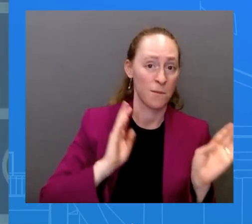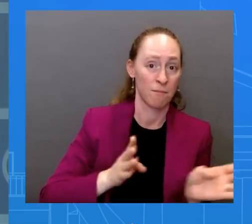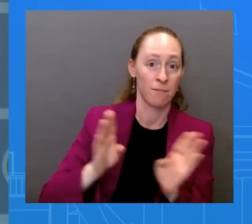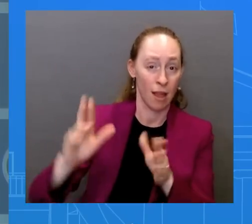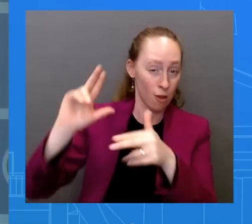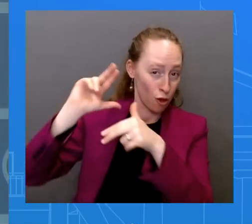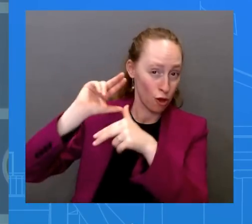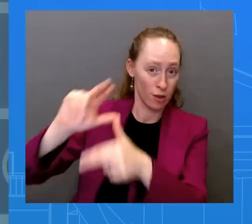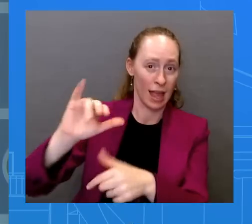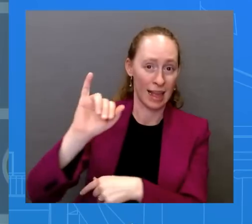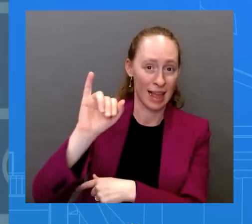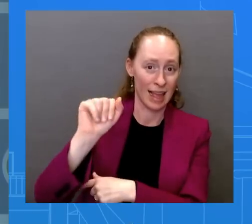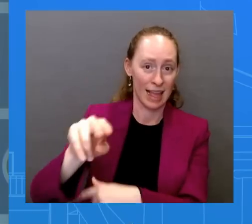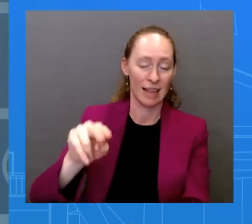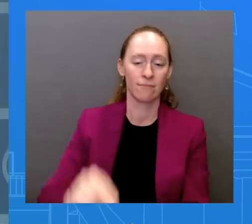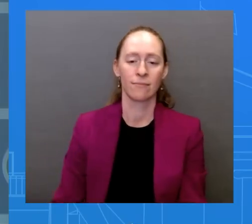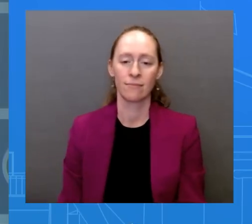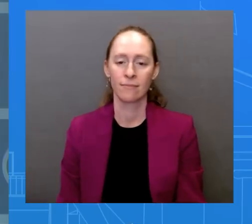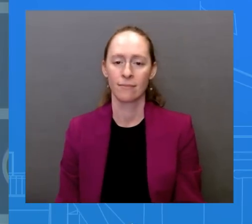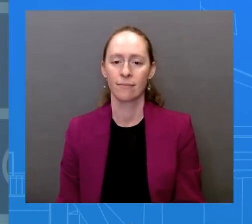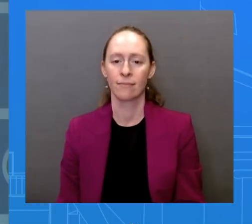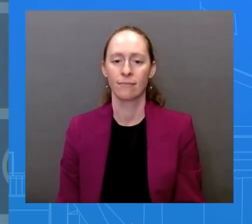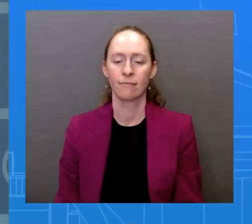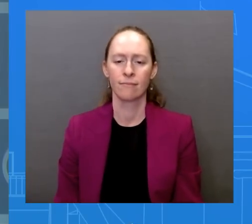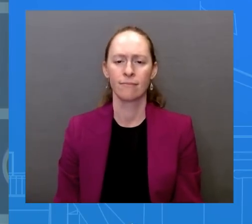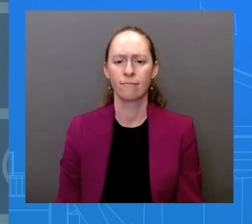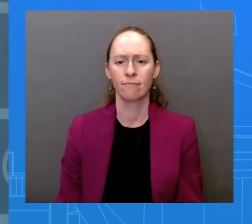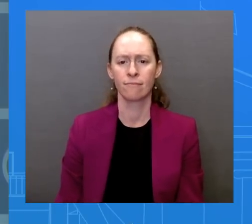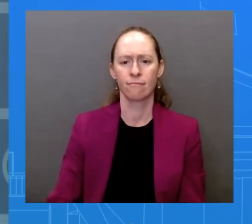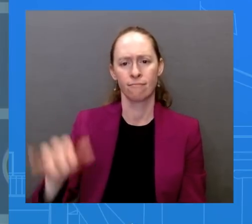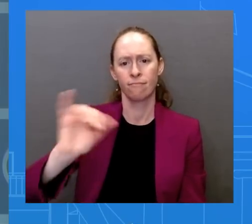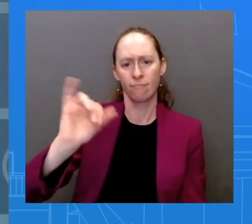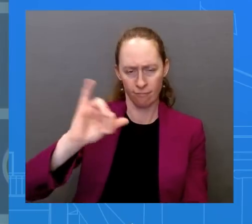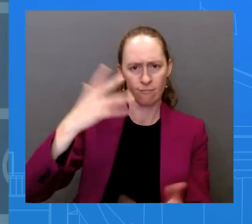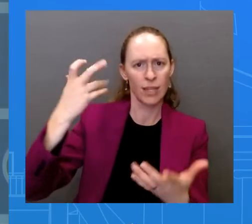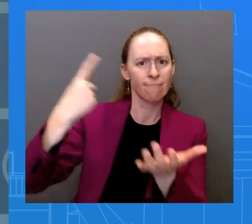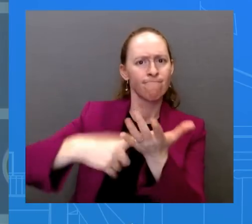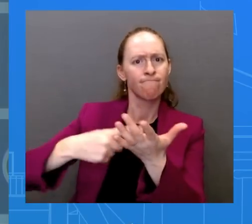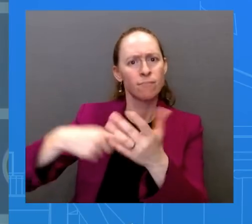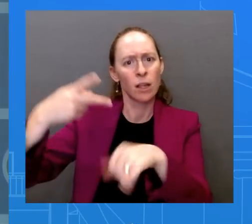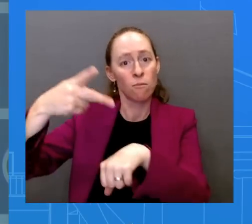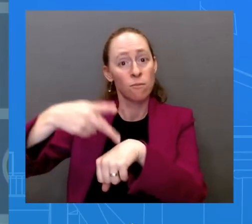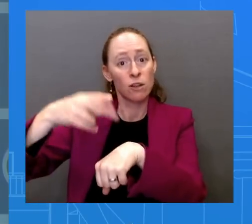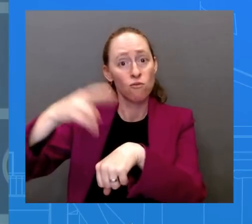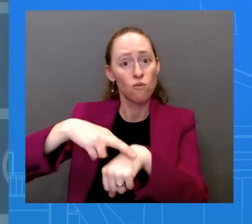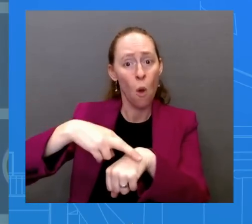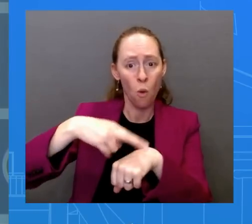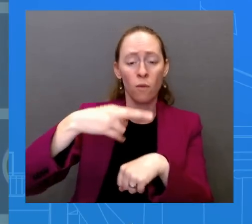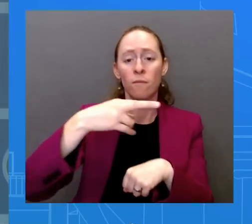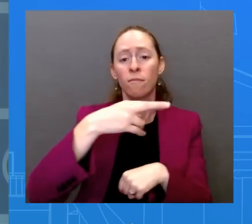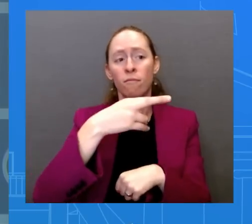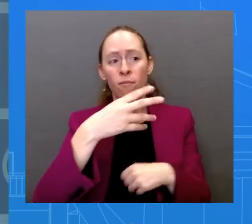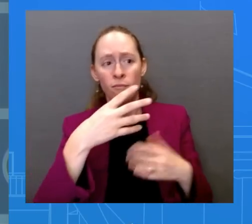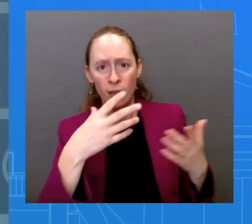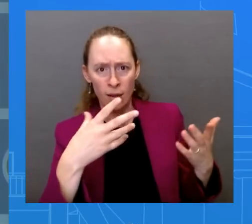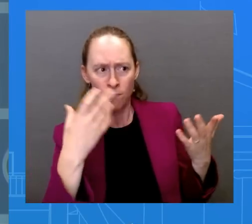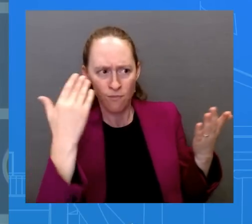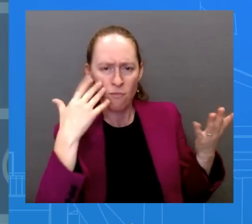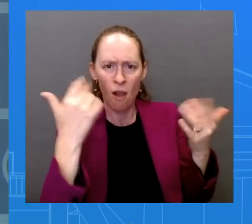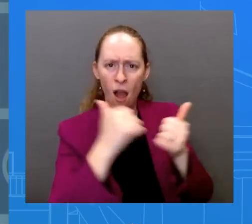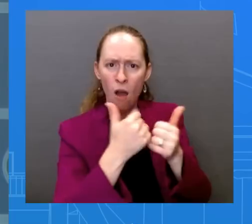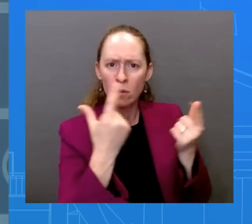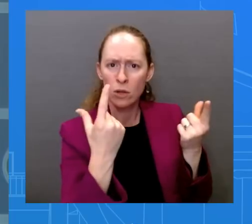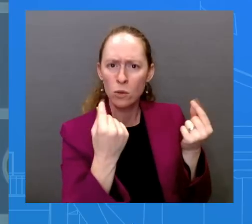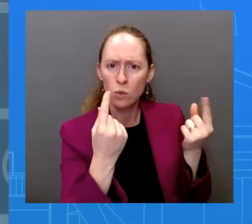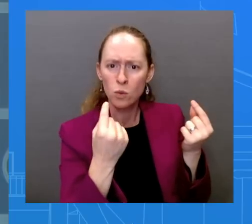recovery efforts in Puerto Rico and also Alaska. We look forward to welcoming her, and she will be glad to